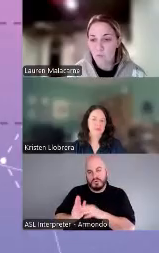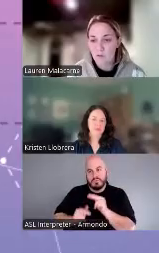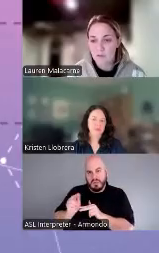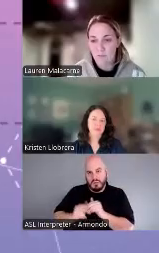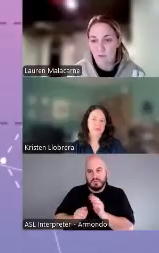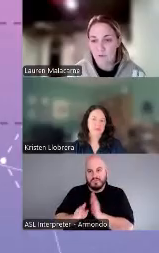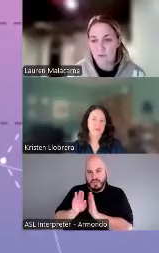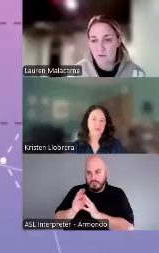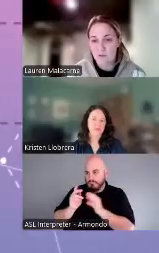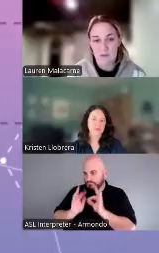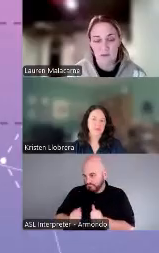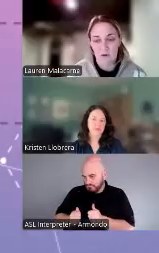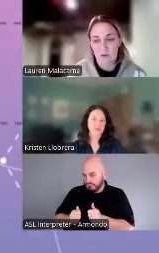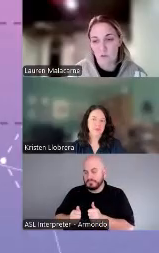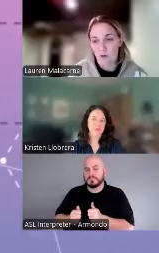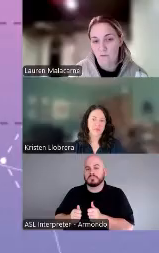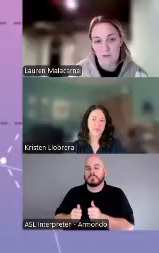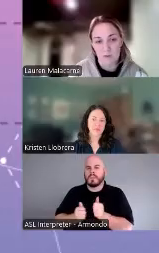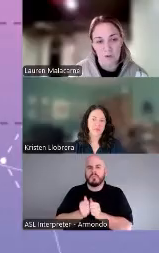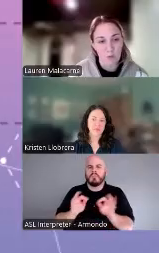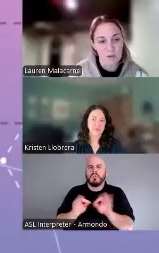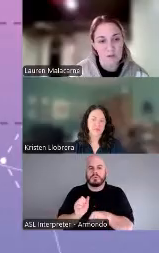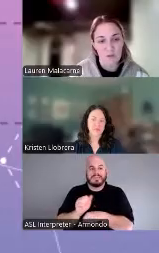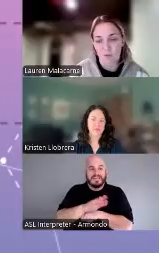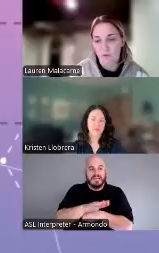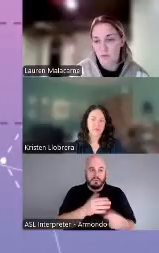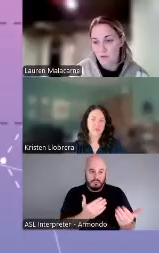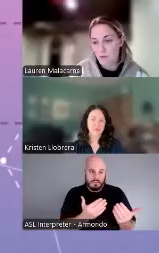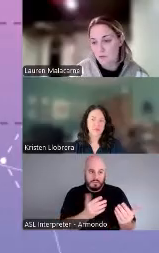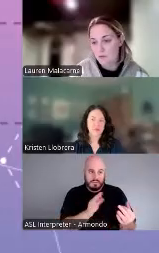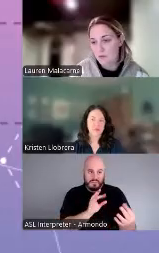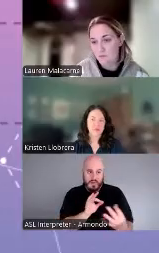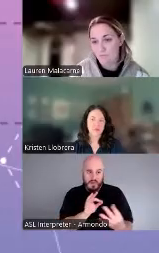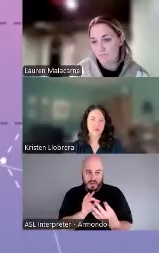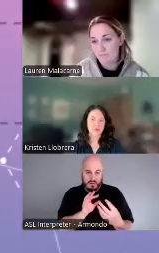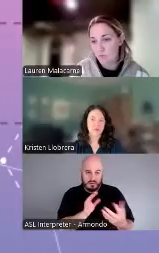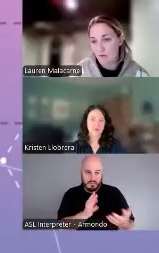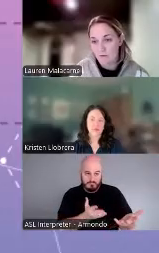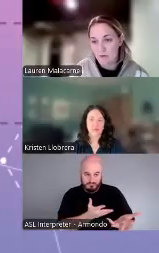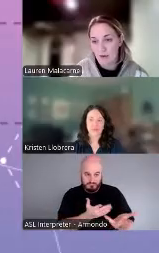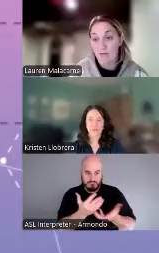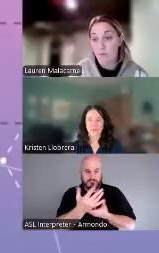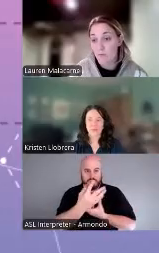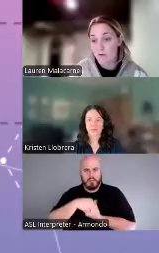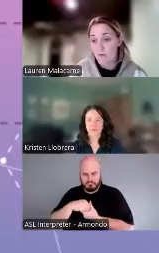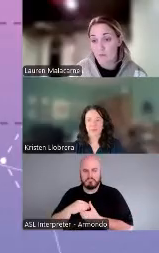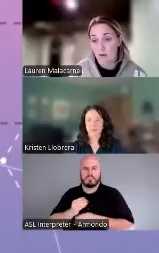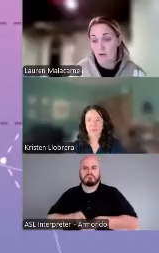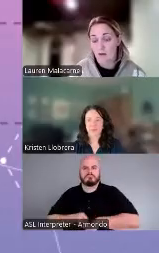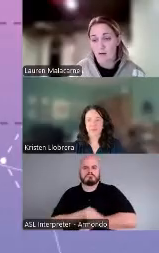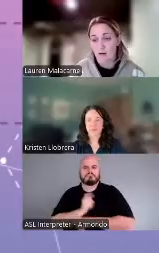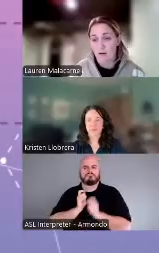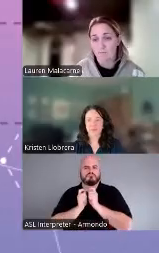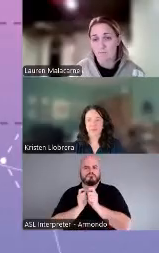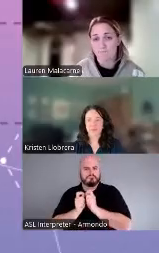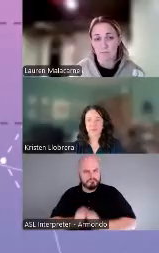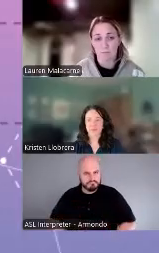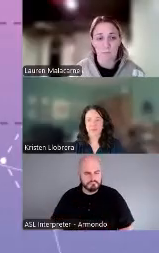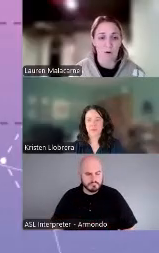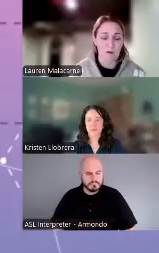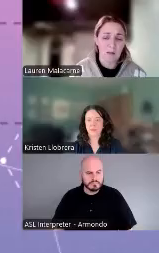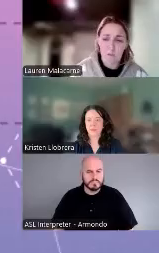most important time for us to send that on to our advisory board to be able to look and to have them provide feedback